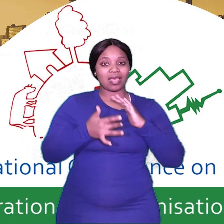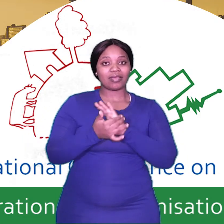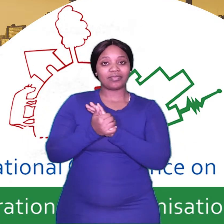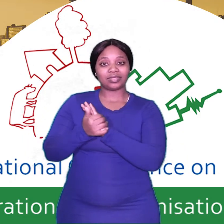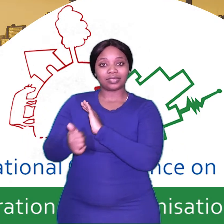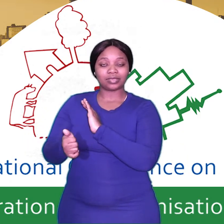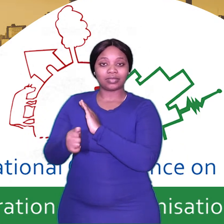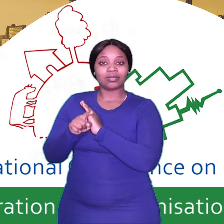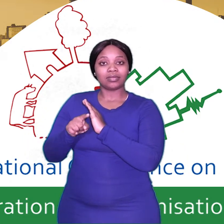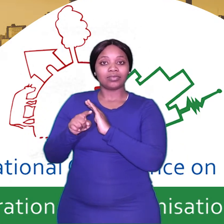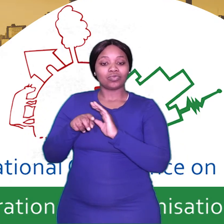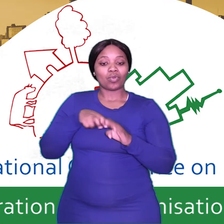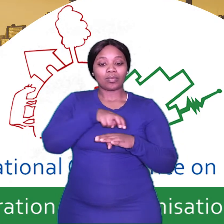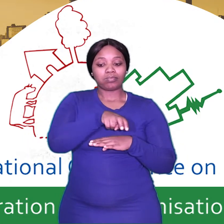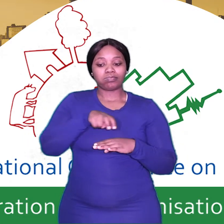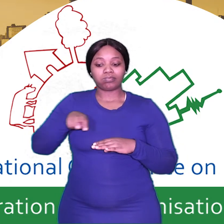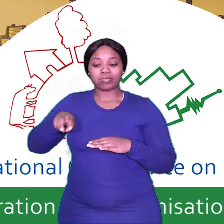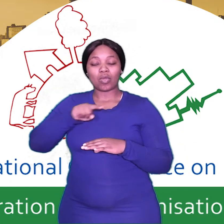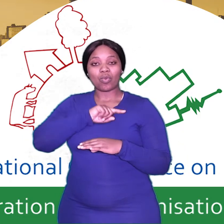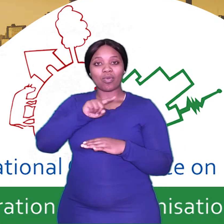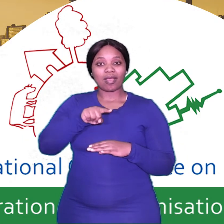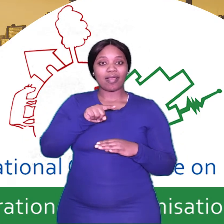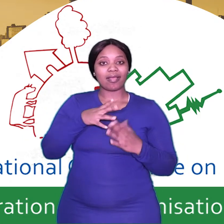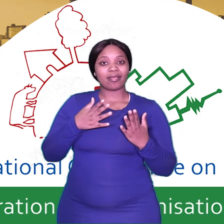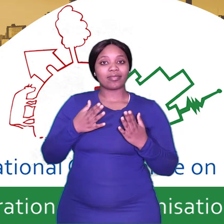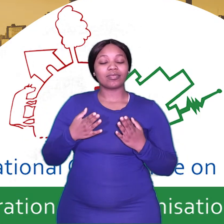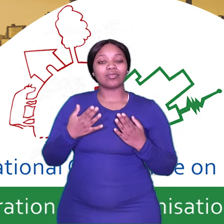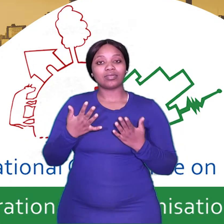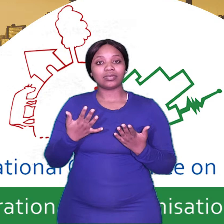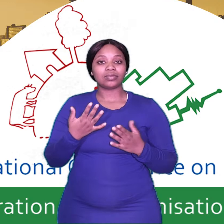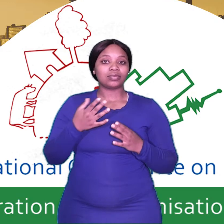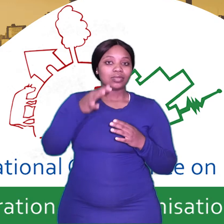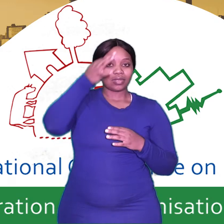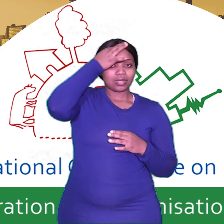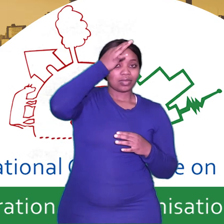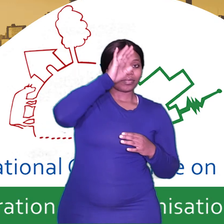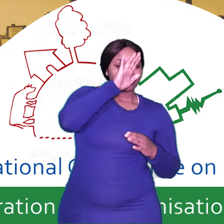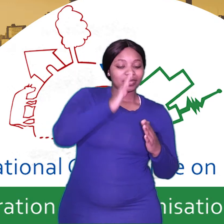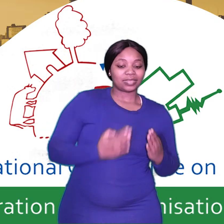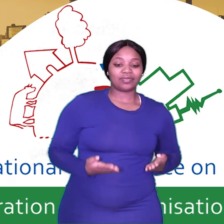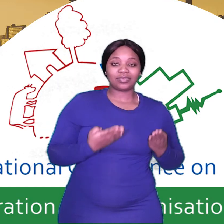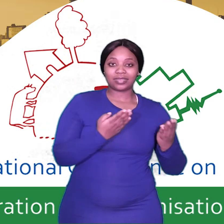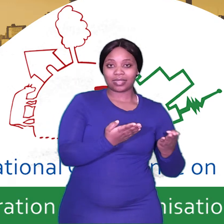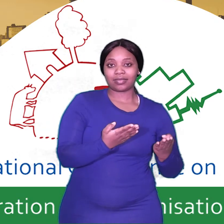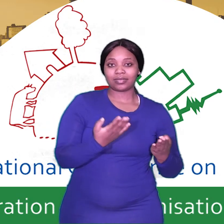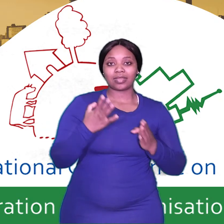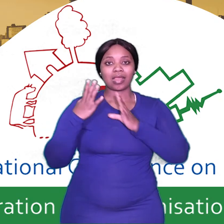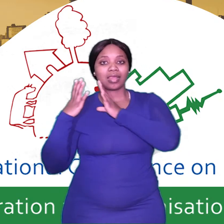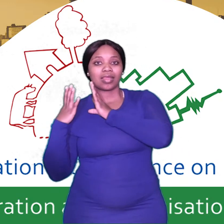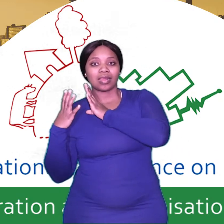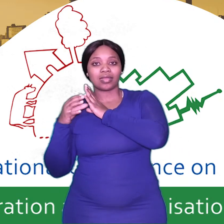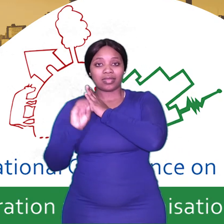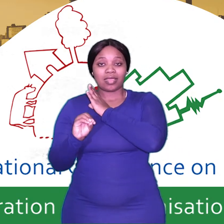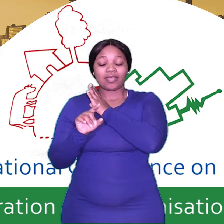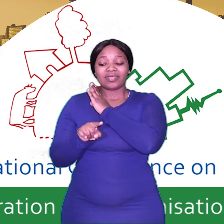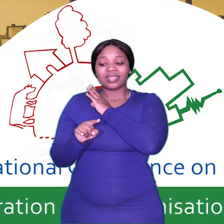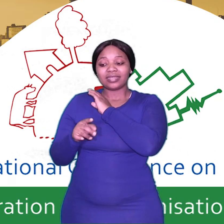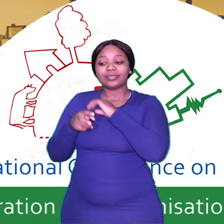burden placed on public services, there is evidence to suggest that migration is associated